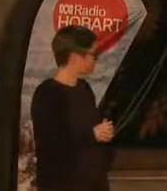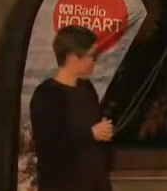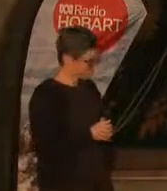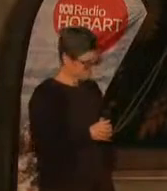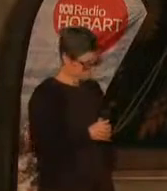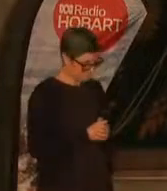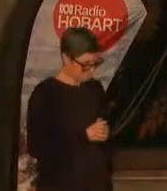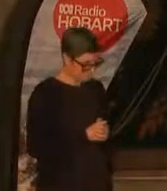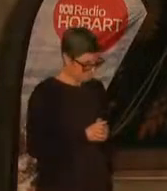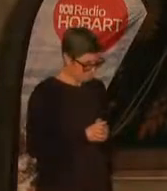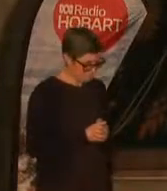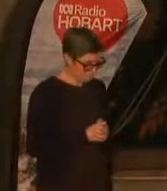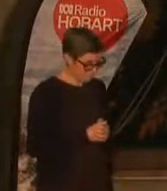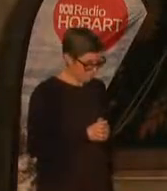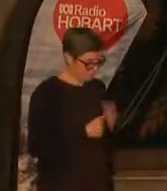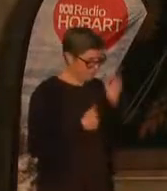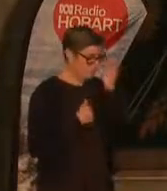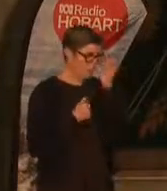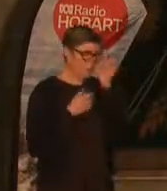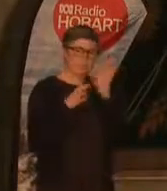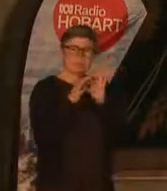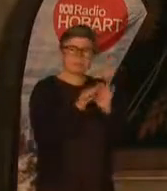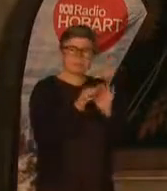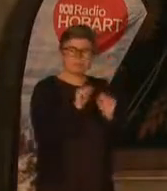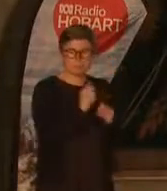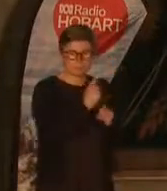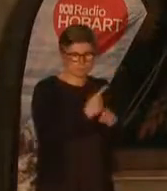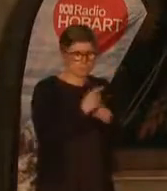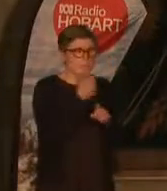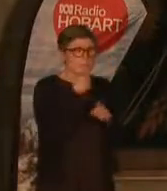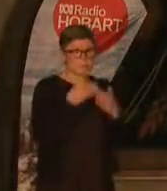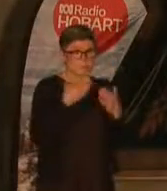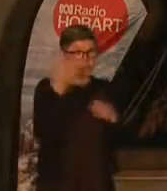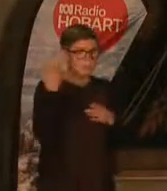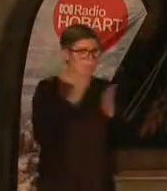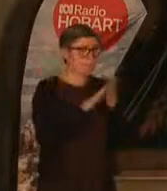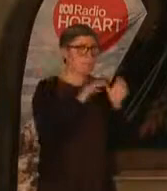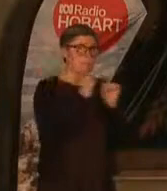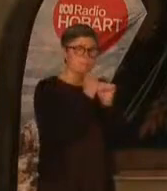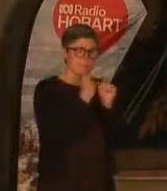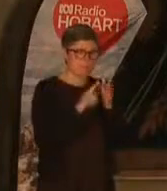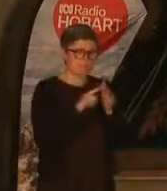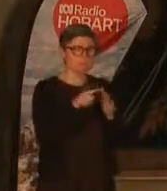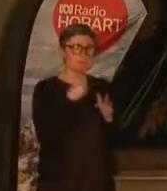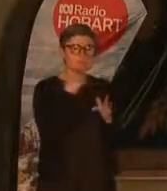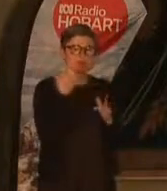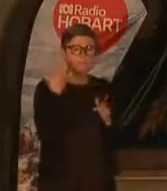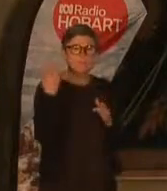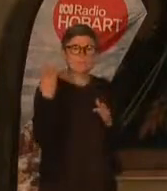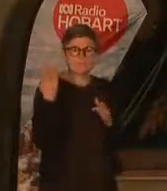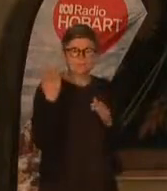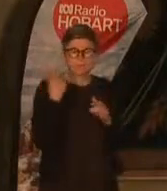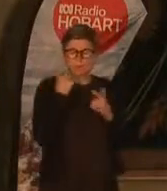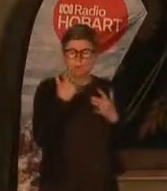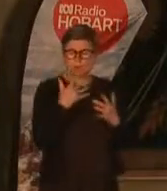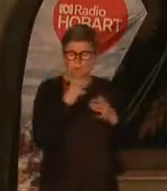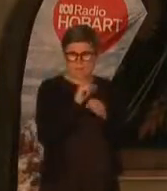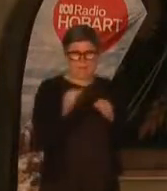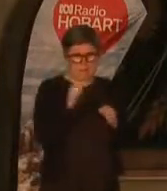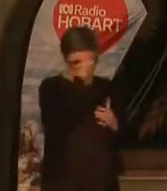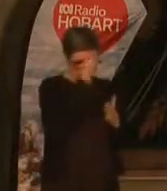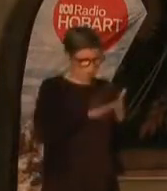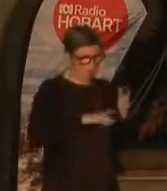Going by something you said, actually a couple of days ago, Maggie, you said, you know, often our knowledge is dismissed, like you